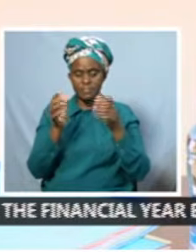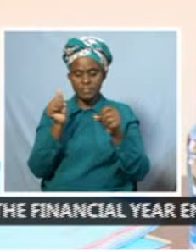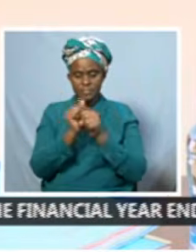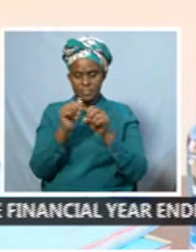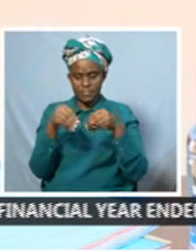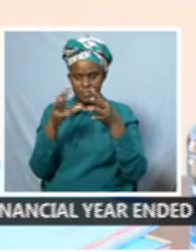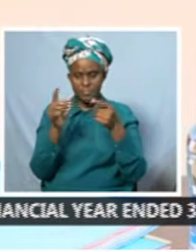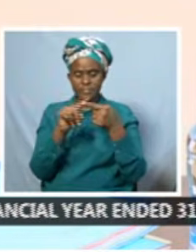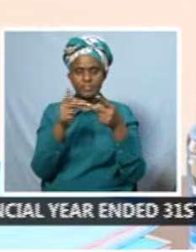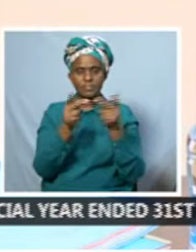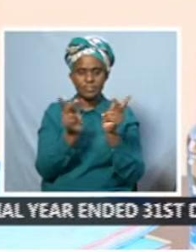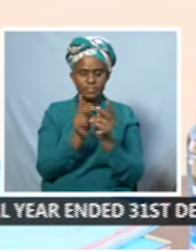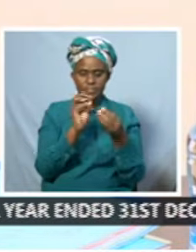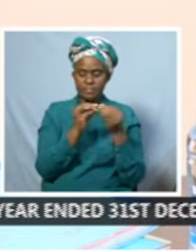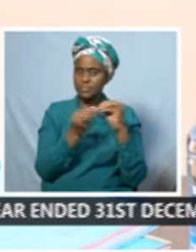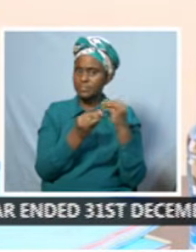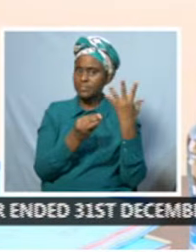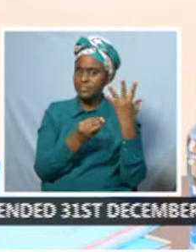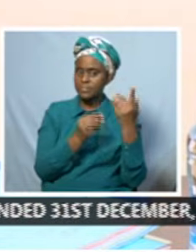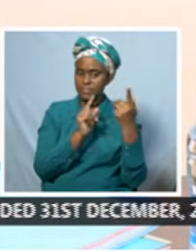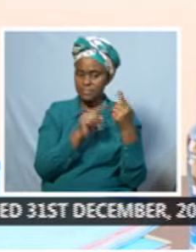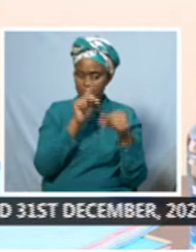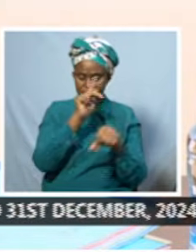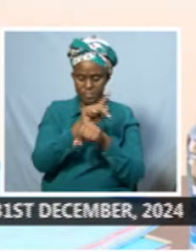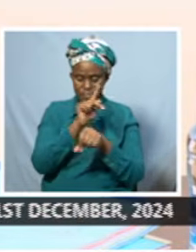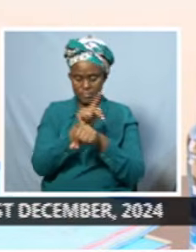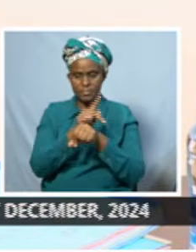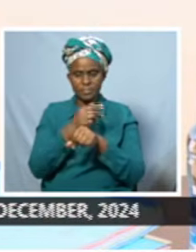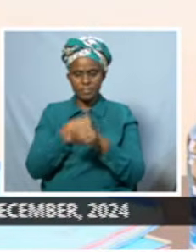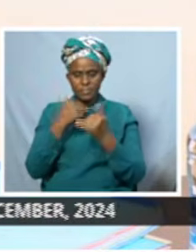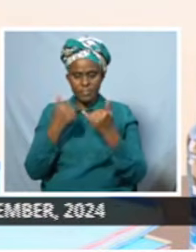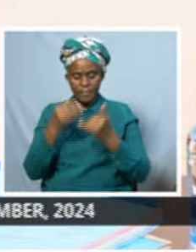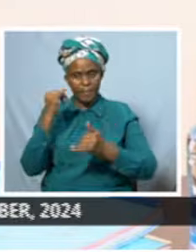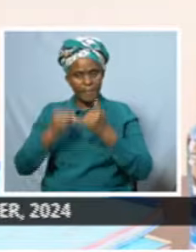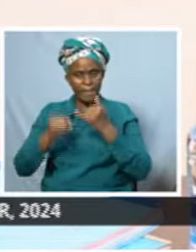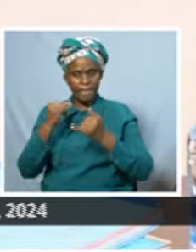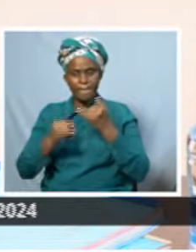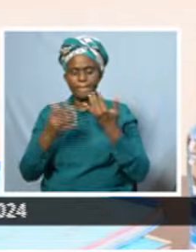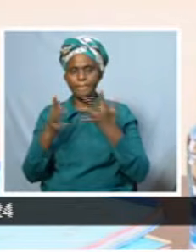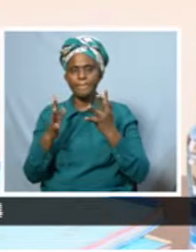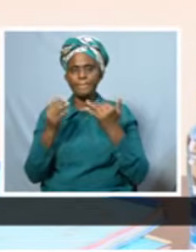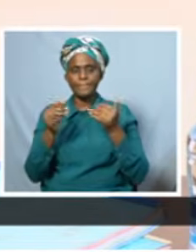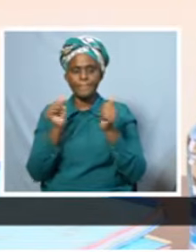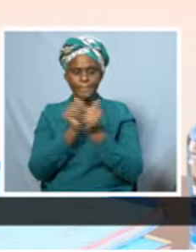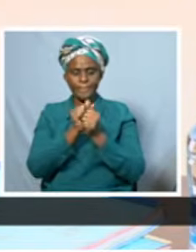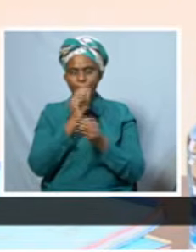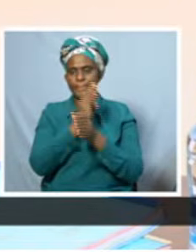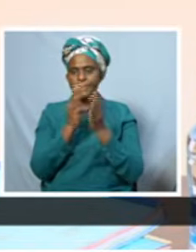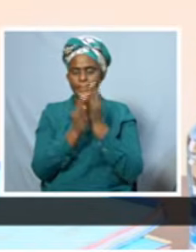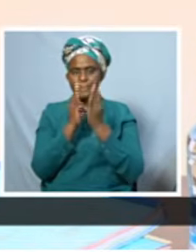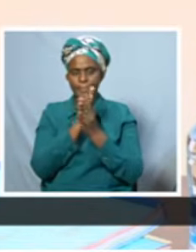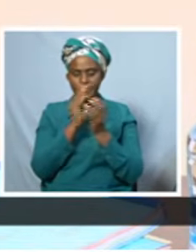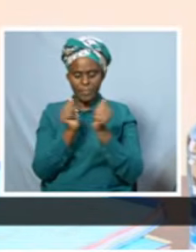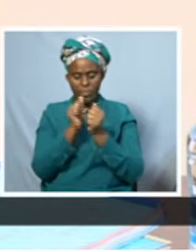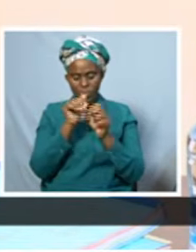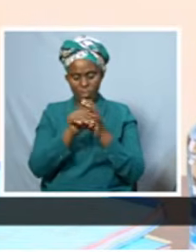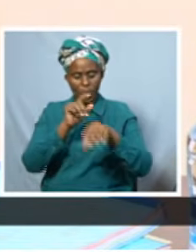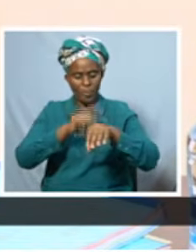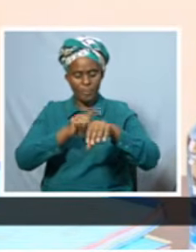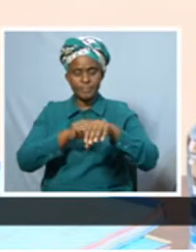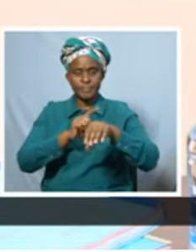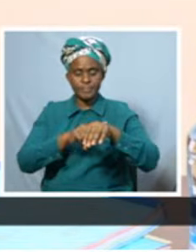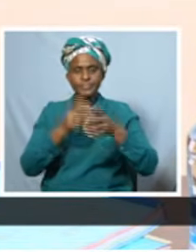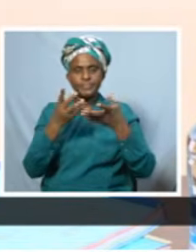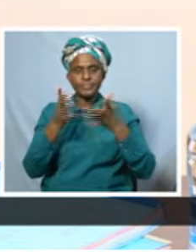delivered to site. On number 5, the project has since been completed with the construction within the contractual time